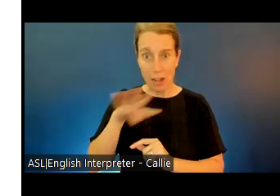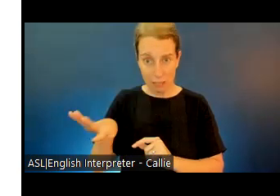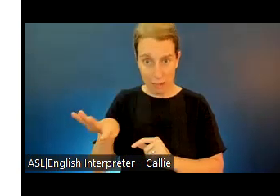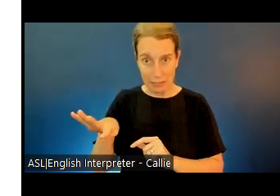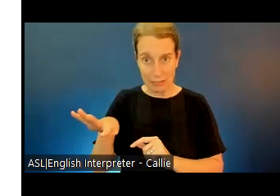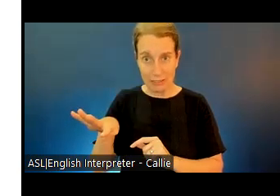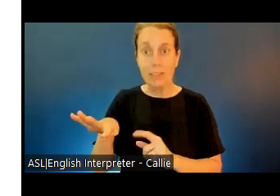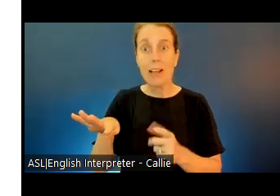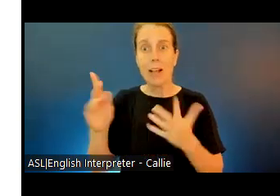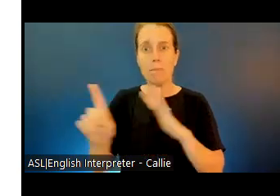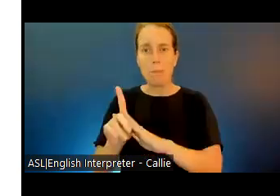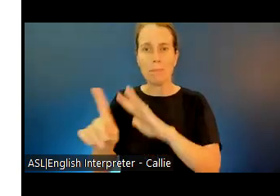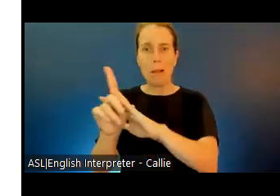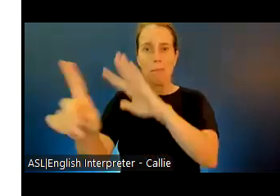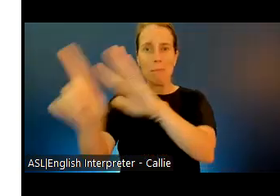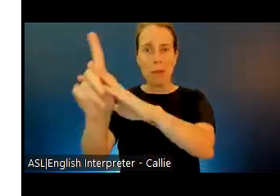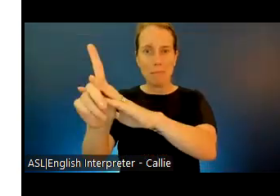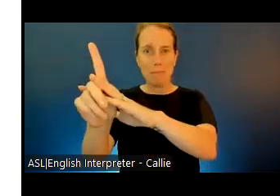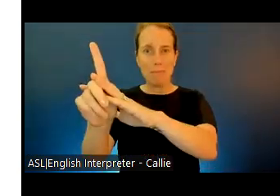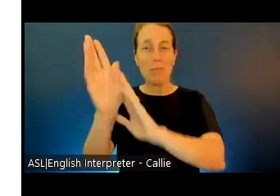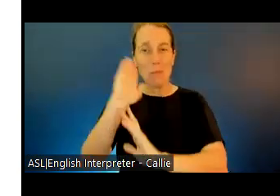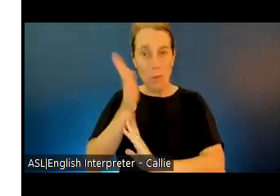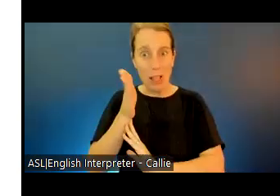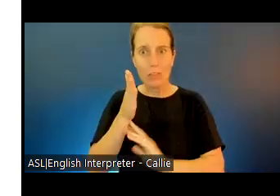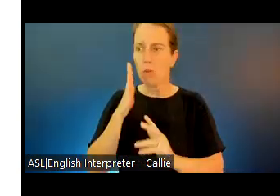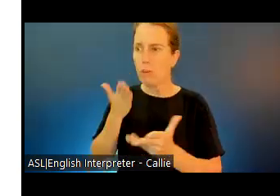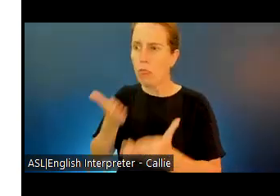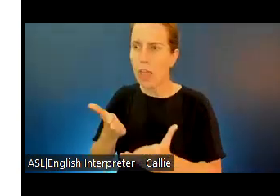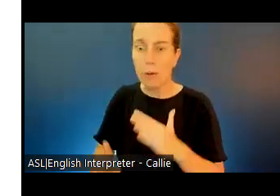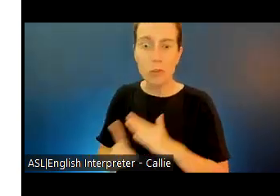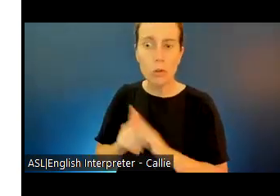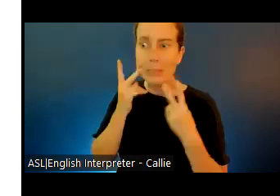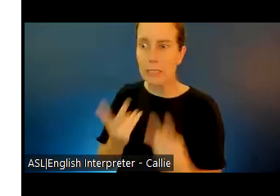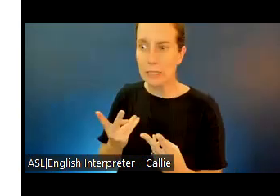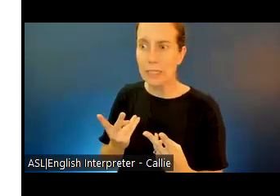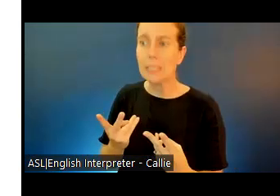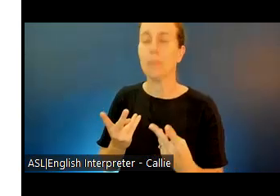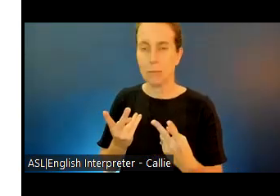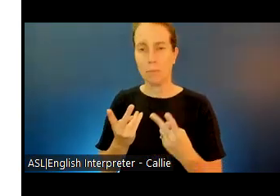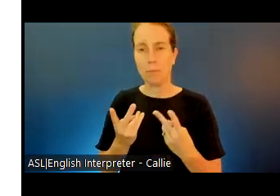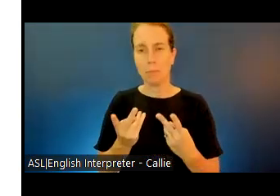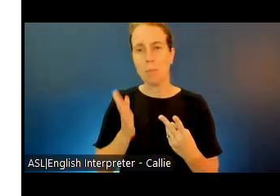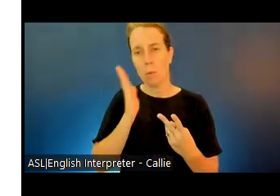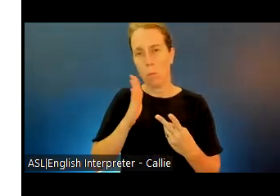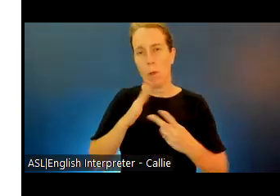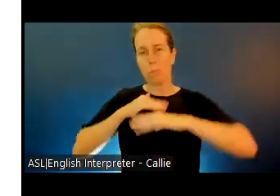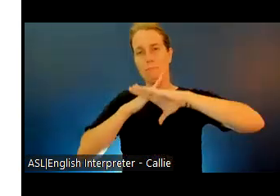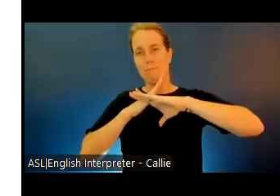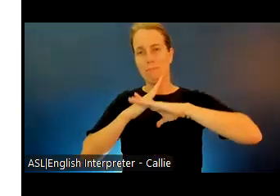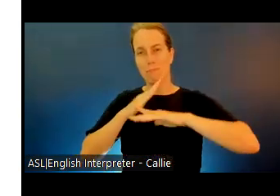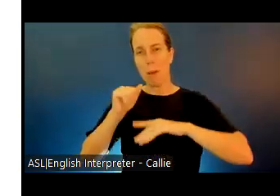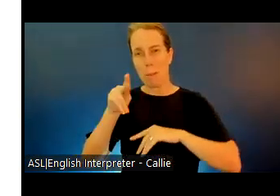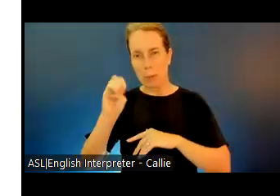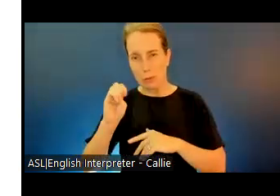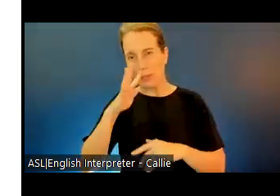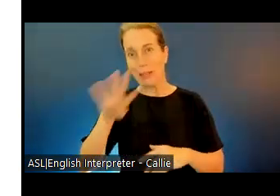individual that's at those facilities. So on that note, I'm going to go ahead and turn things over. If you could go